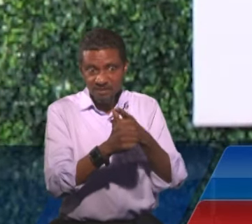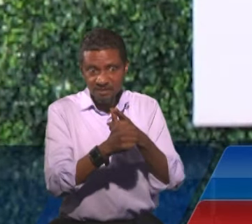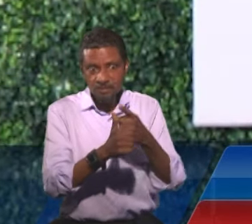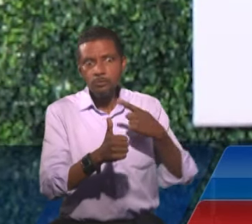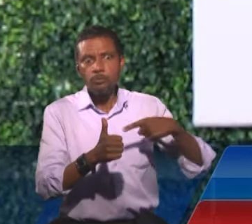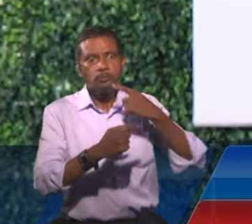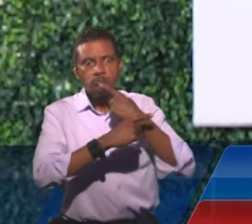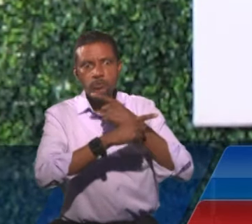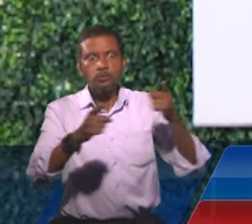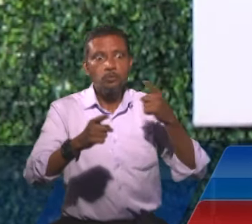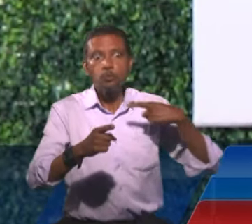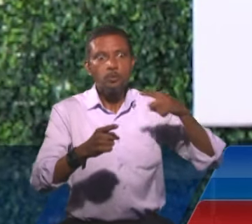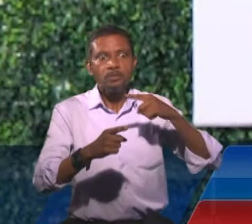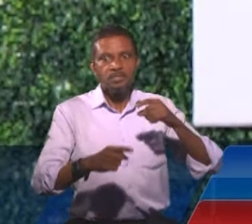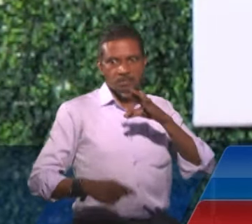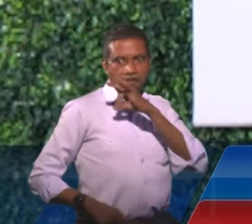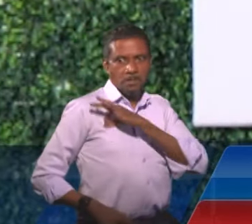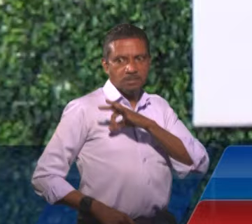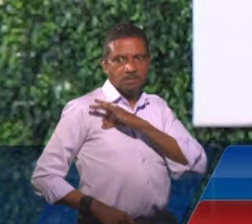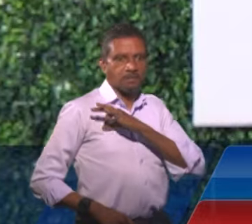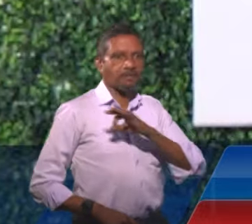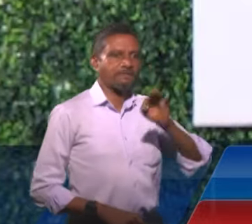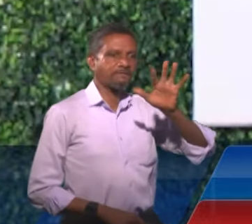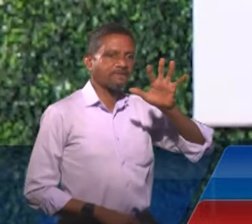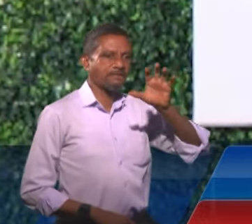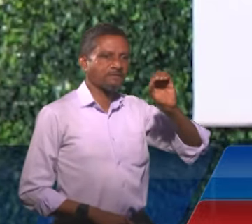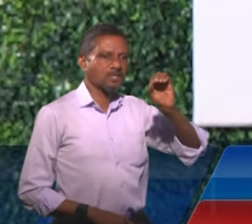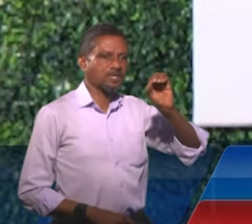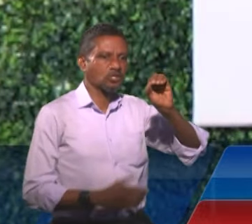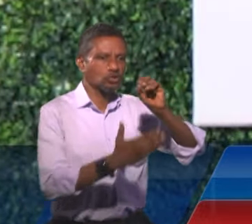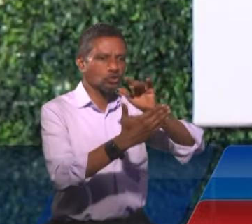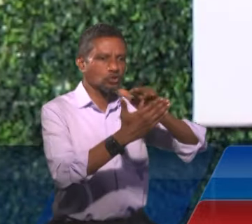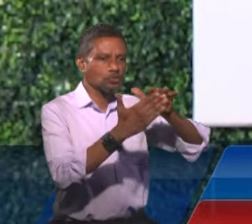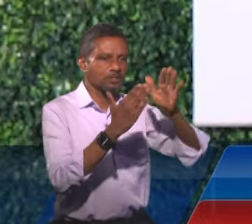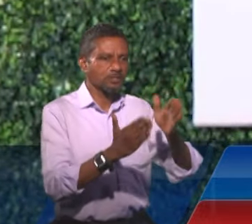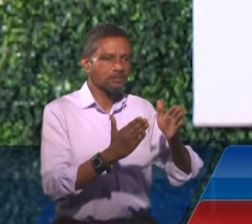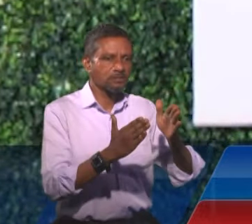be sponsoring 50 students to be part of this bold initiative.